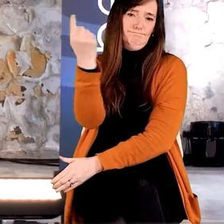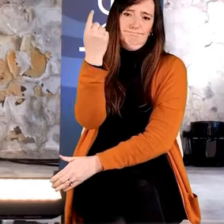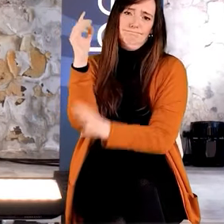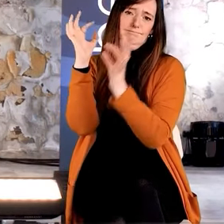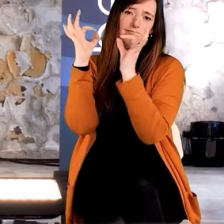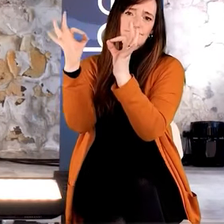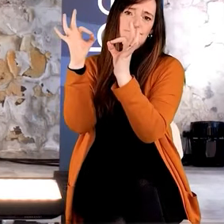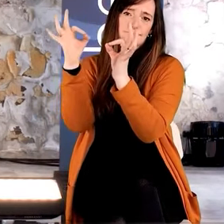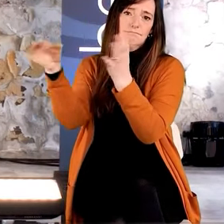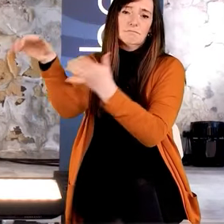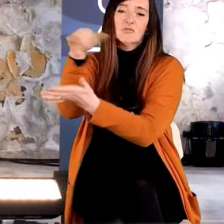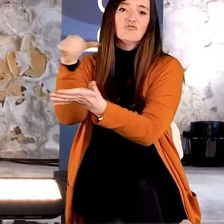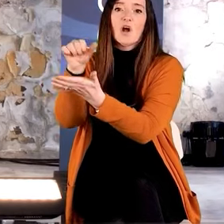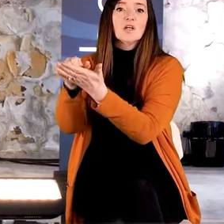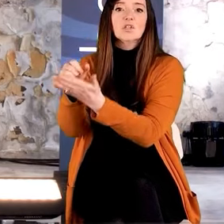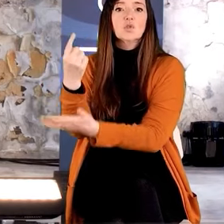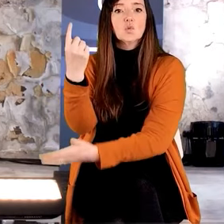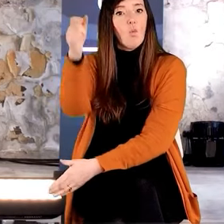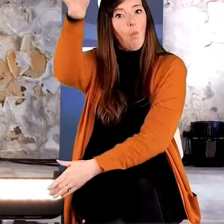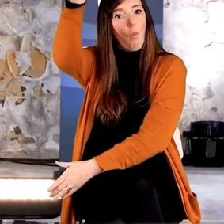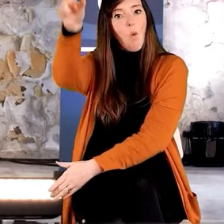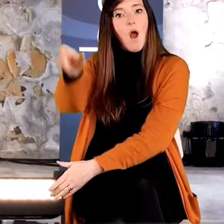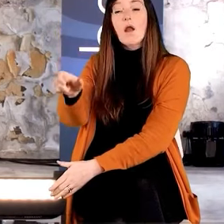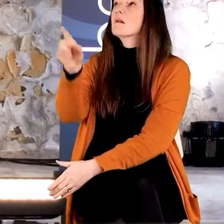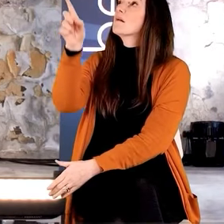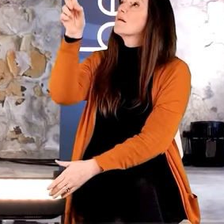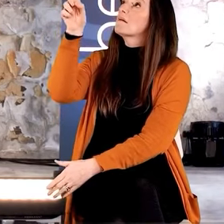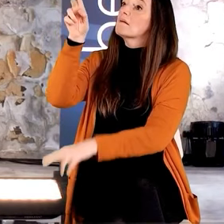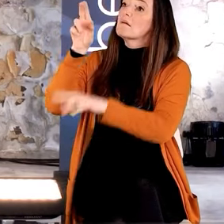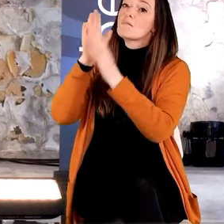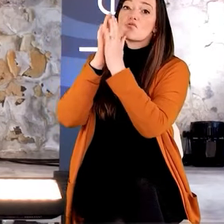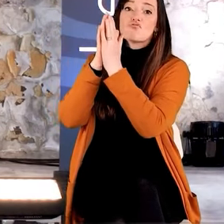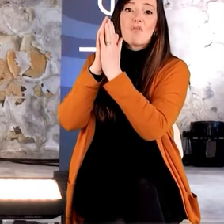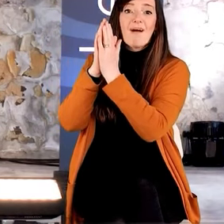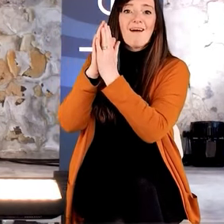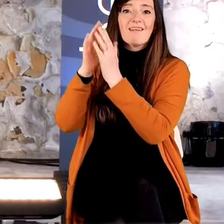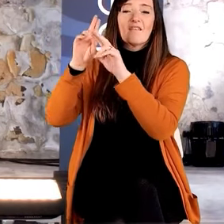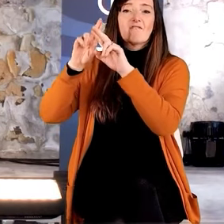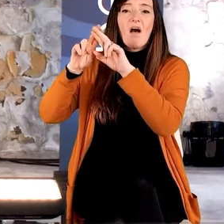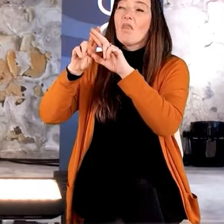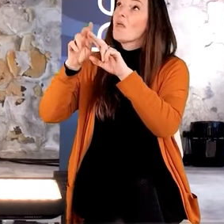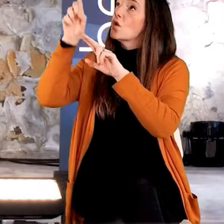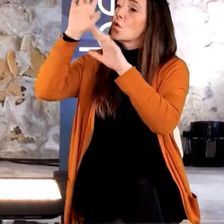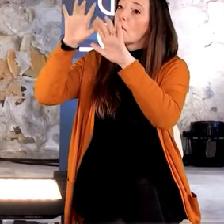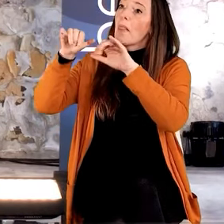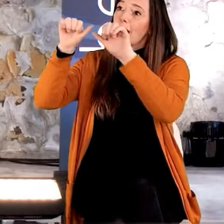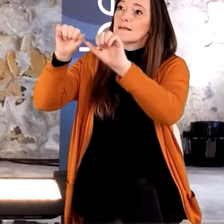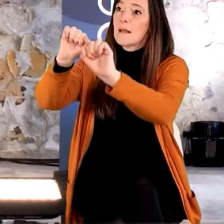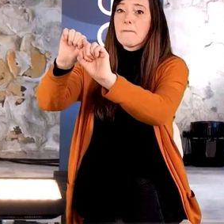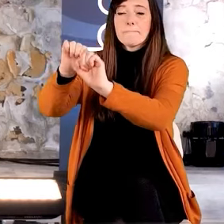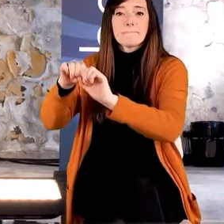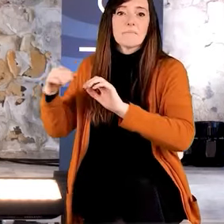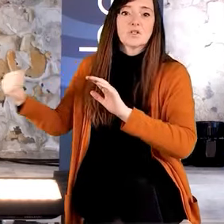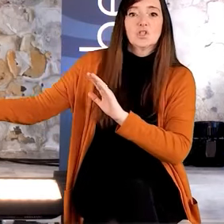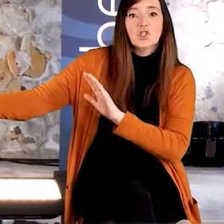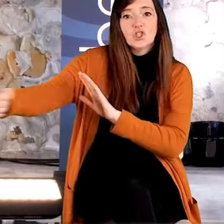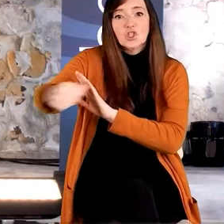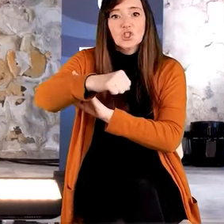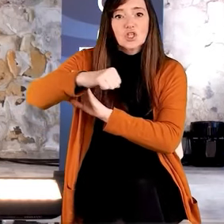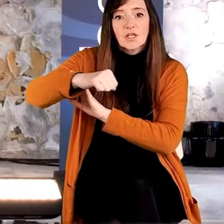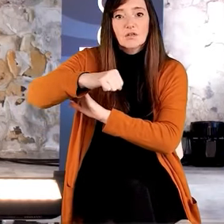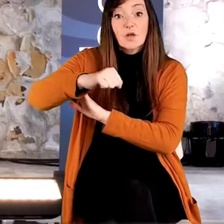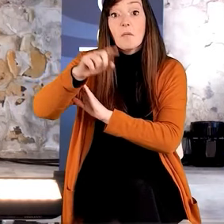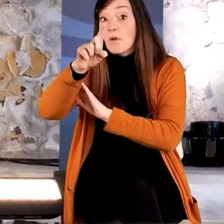one, ultimately the Lord Jesus, the righteous one. Father, you bless him and you cover him with a